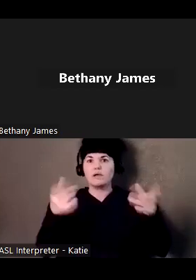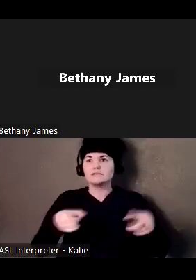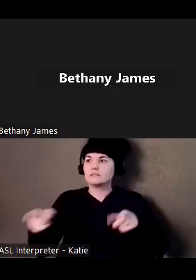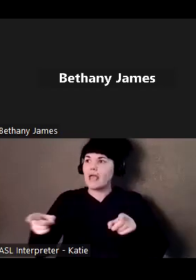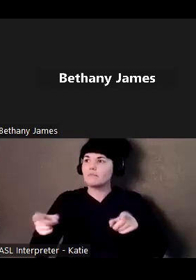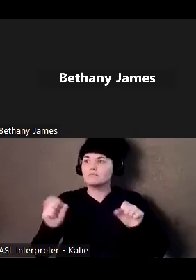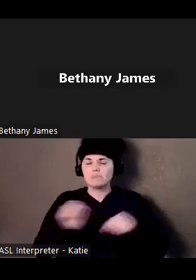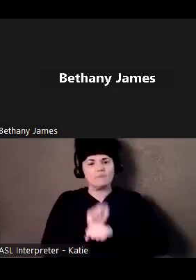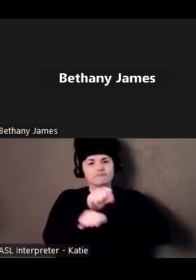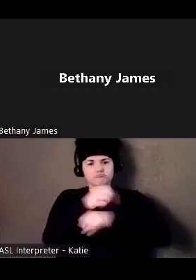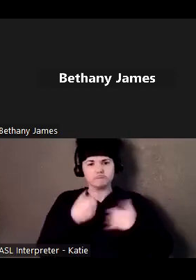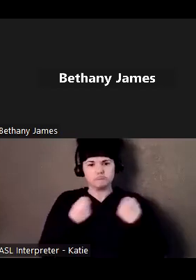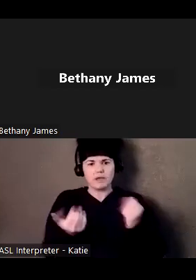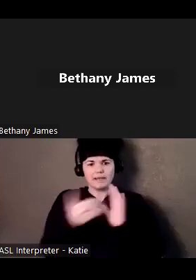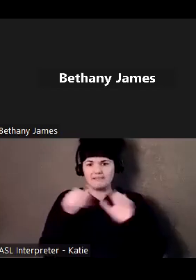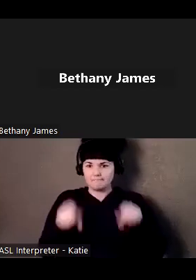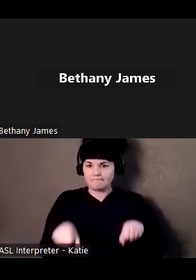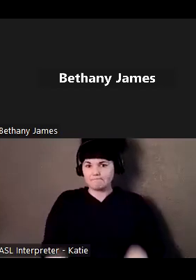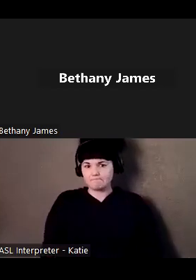go wrong, to weather